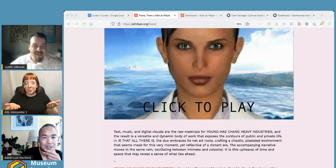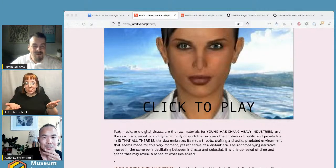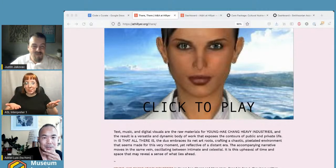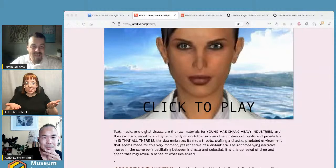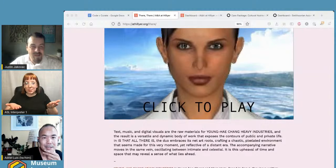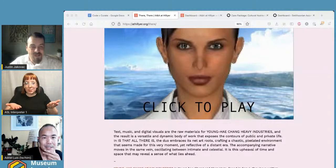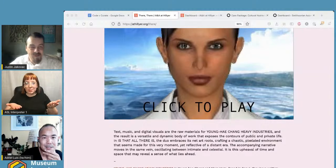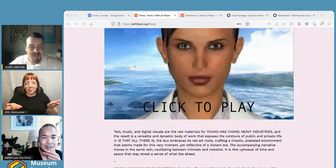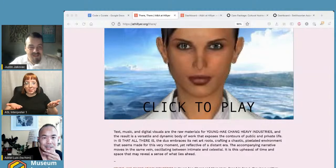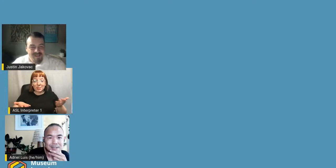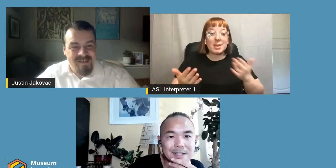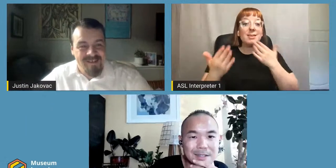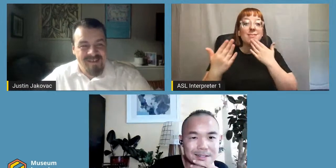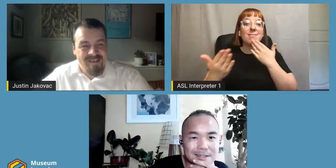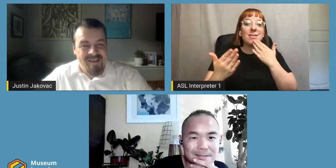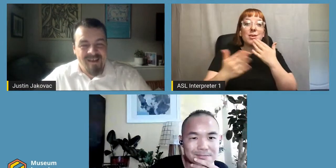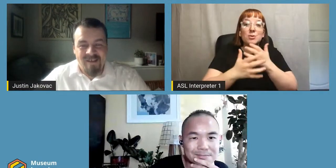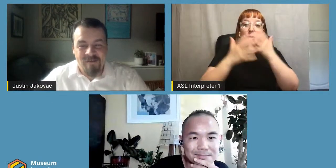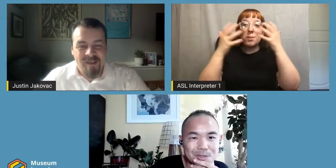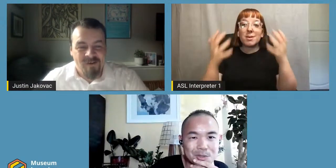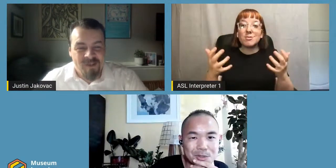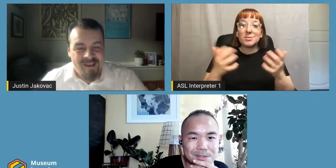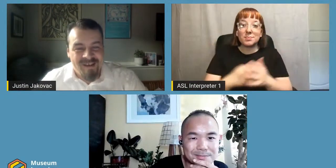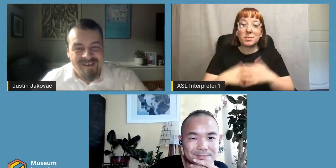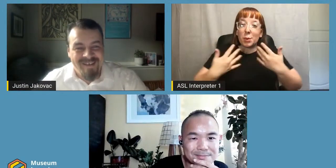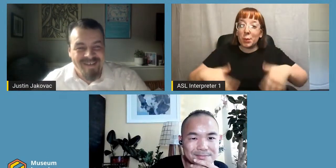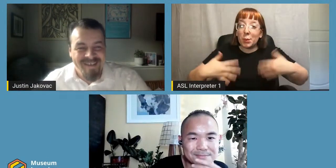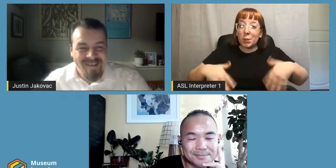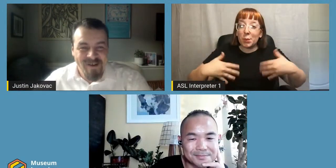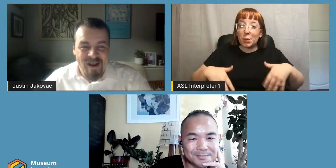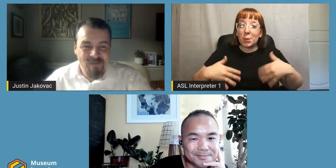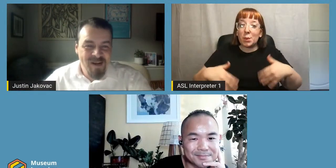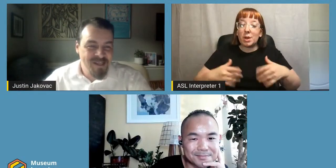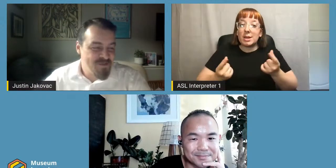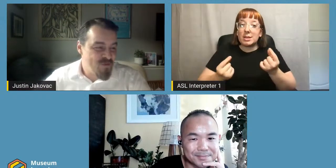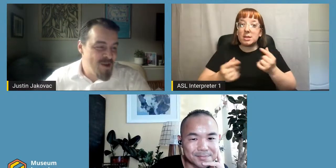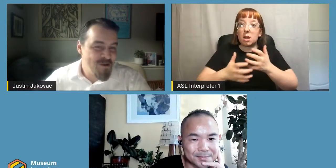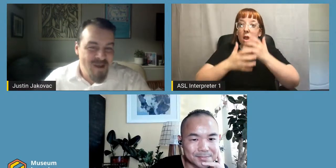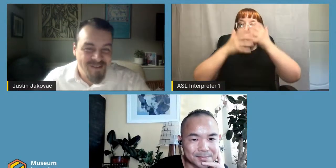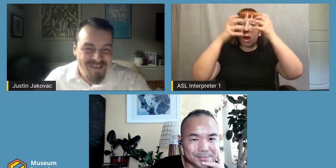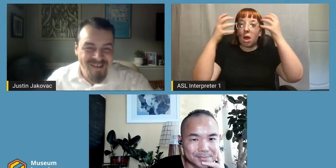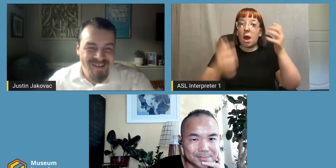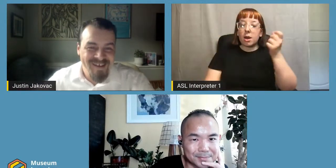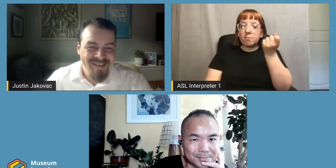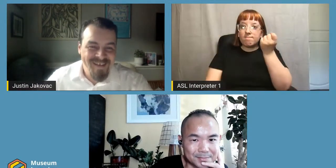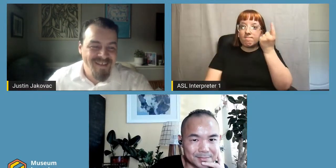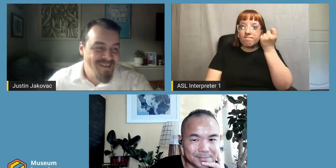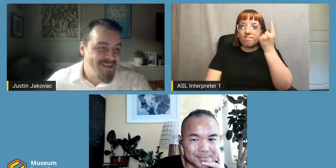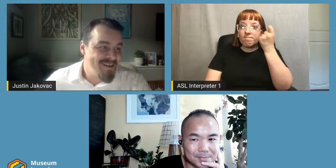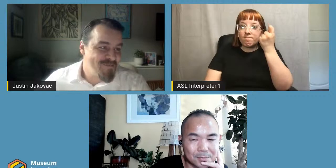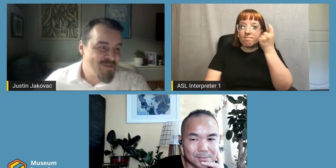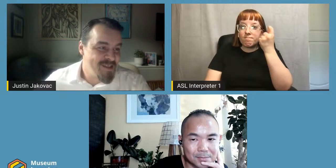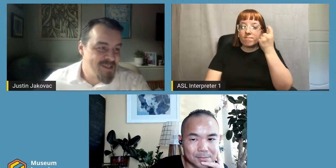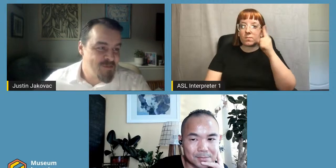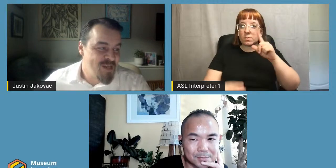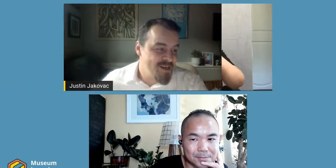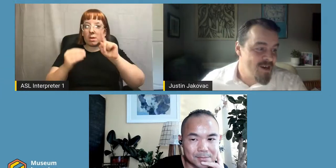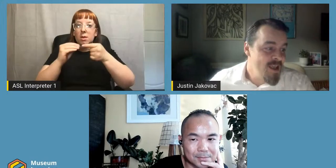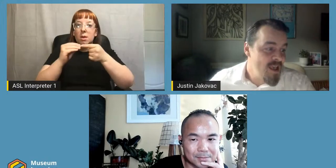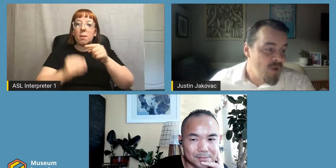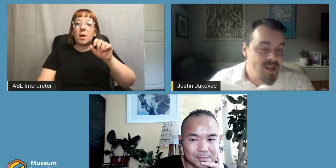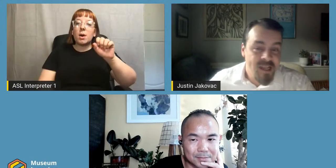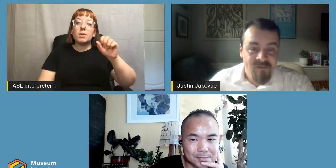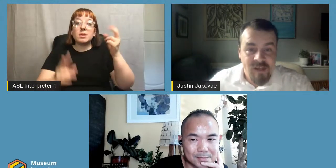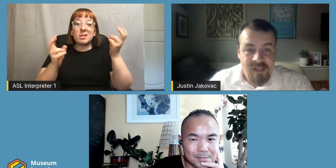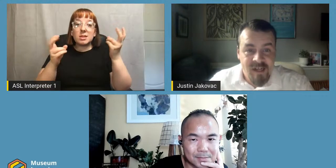and I hear someone's mic. Thank you so much. You did a really comprehensive round about the subject